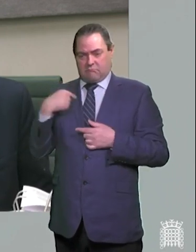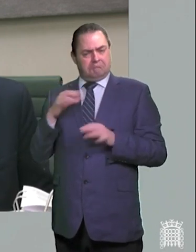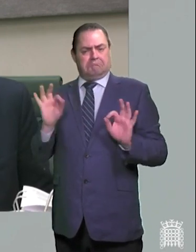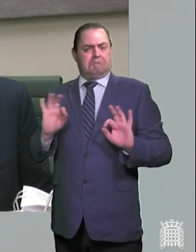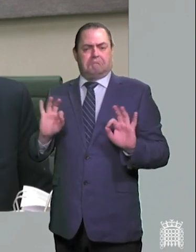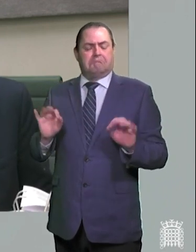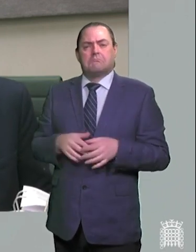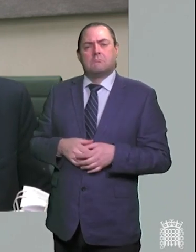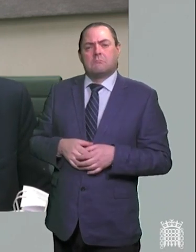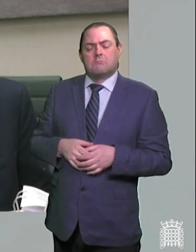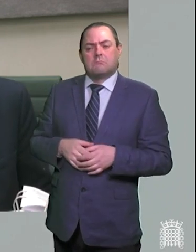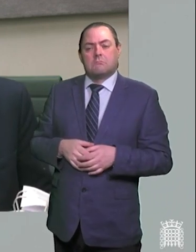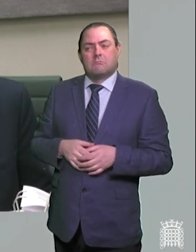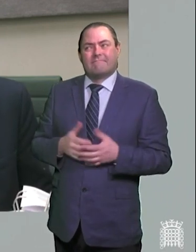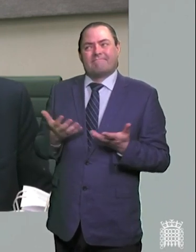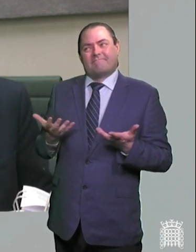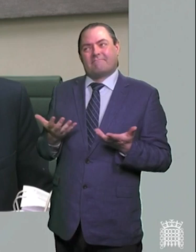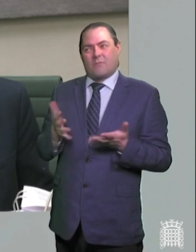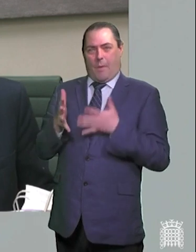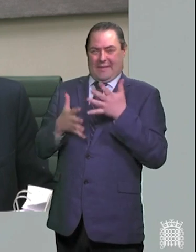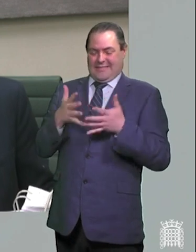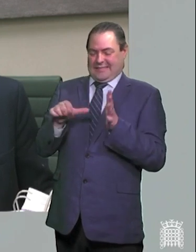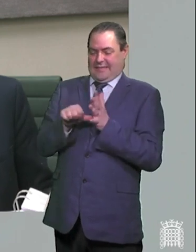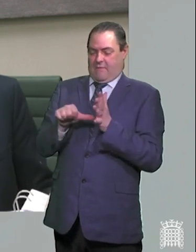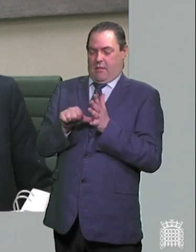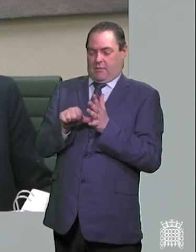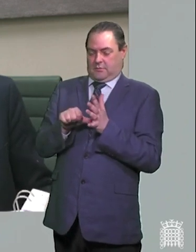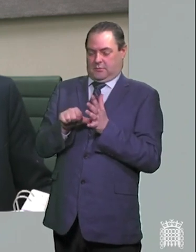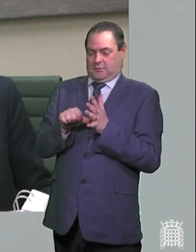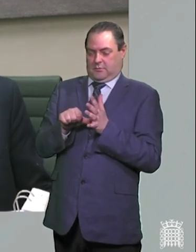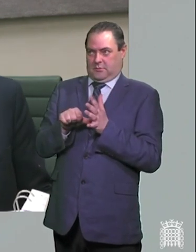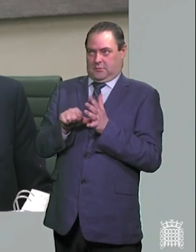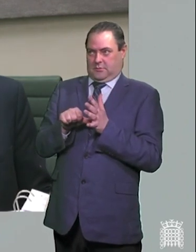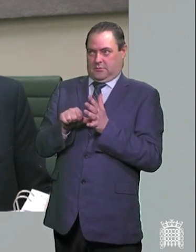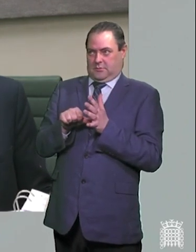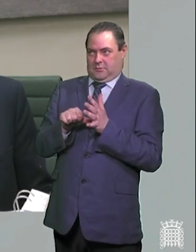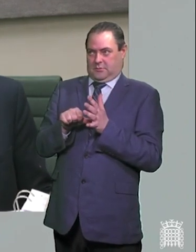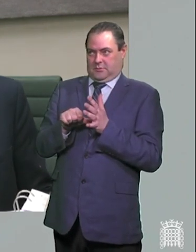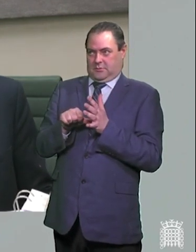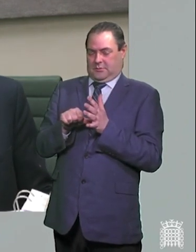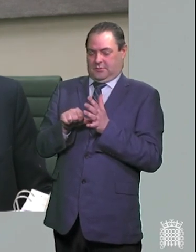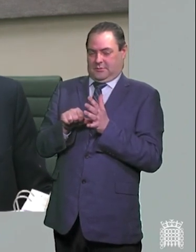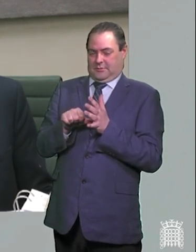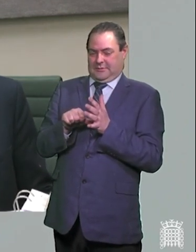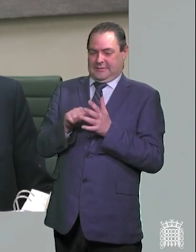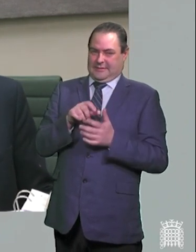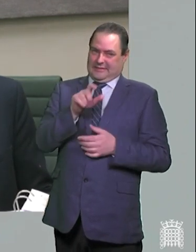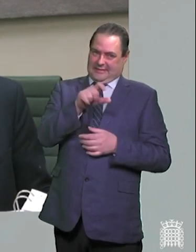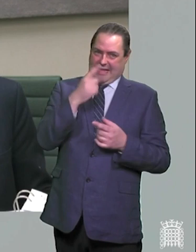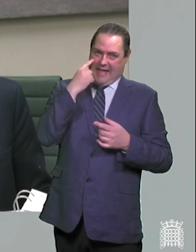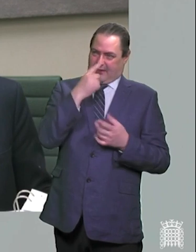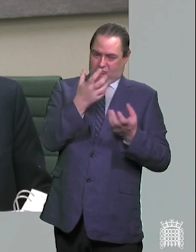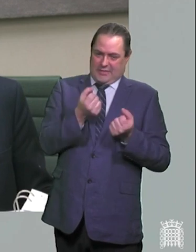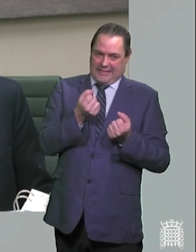no. So we have a difficulty giving any credibility to the evidence